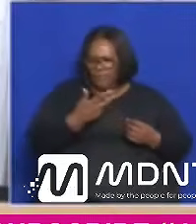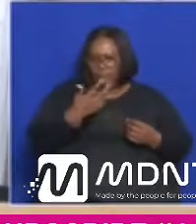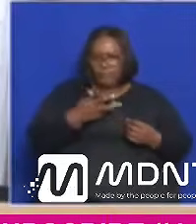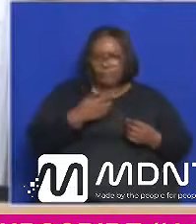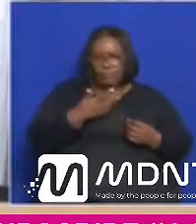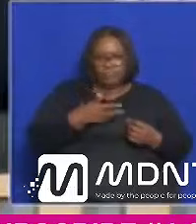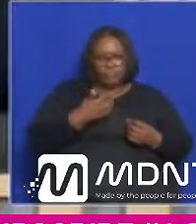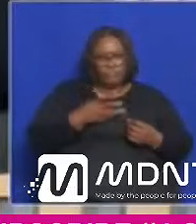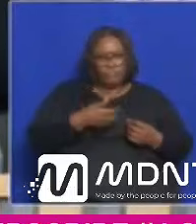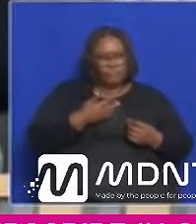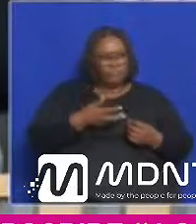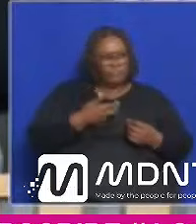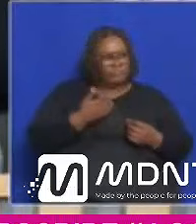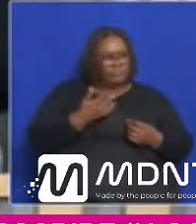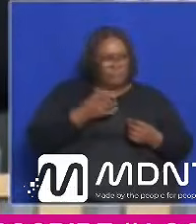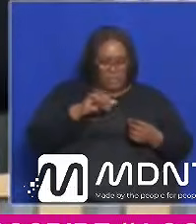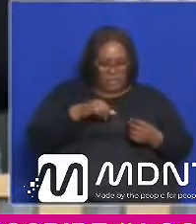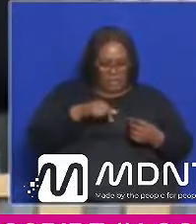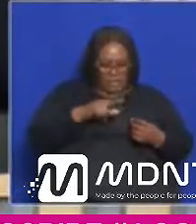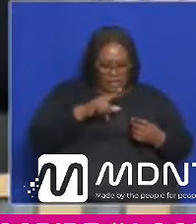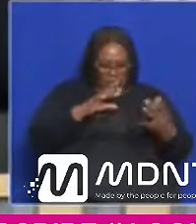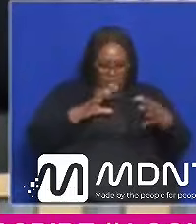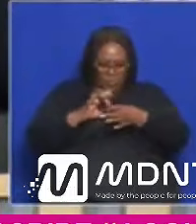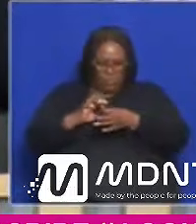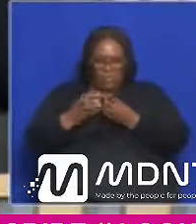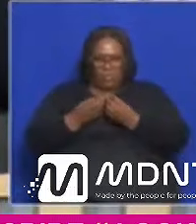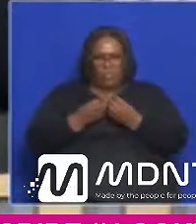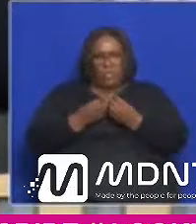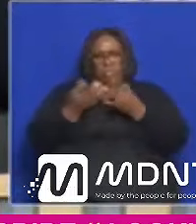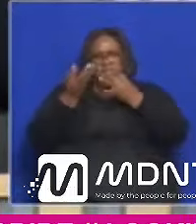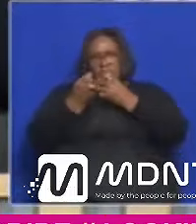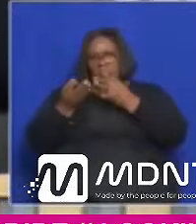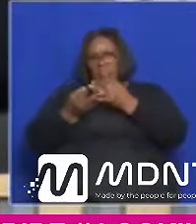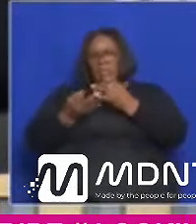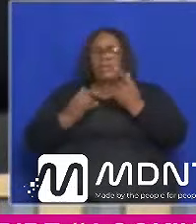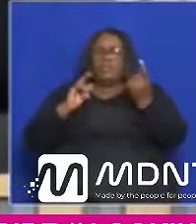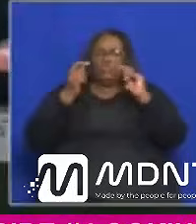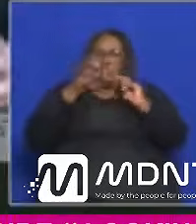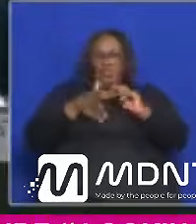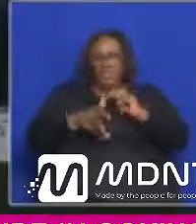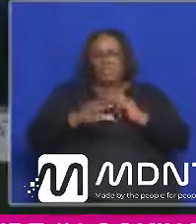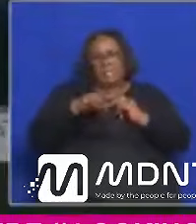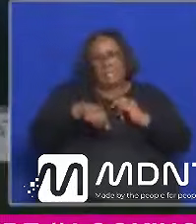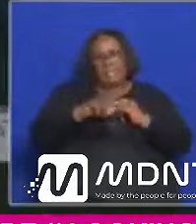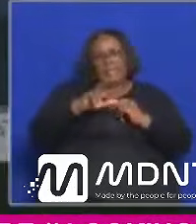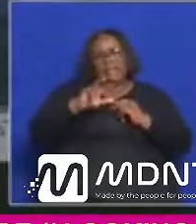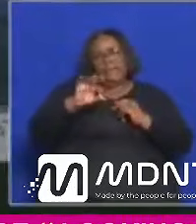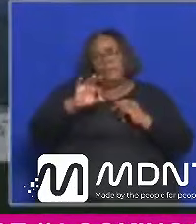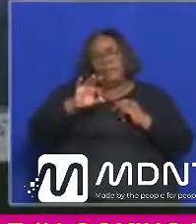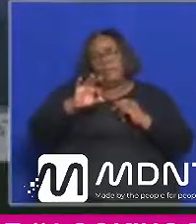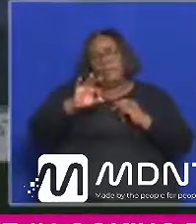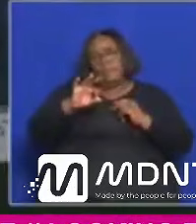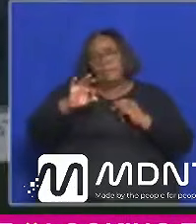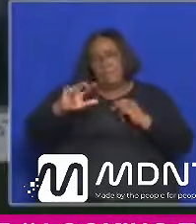Yeah, it doesn't tally with the index. It will have to be changed. But 838, you are correct, and that is now a